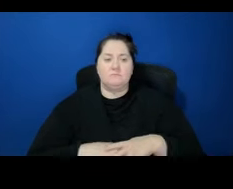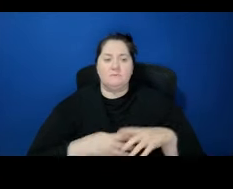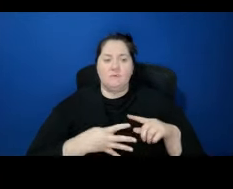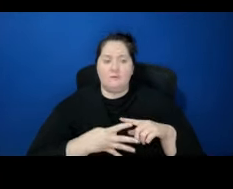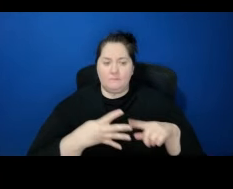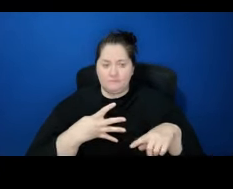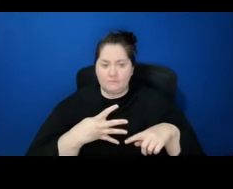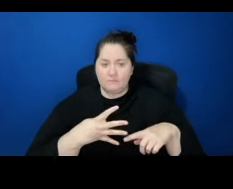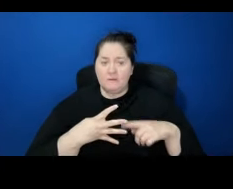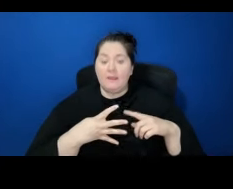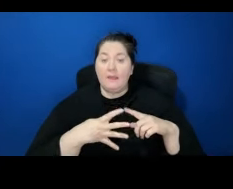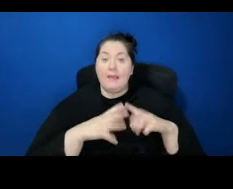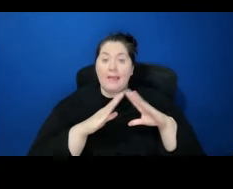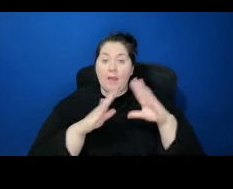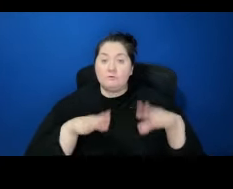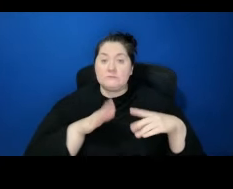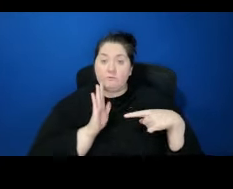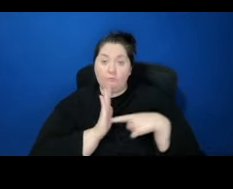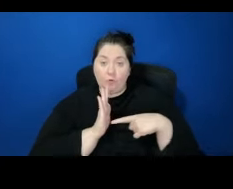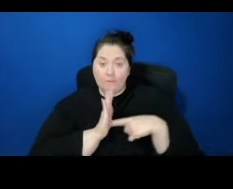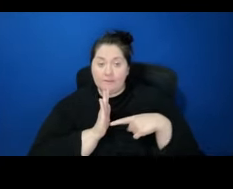include promoting housing and affordability,